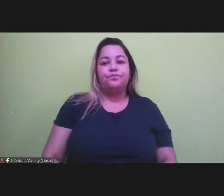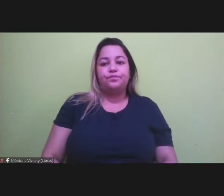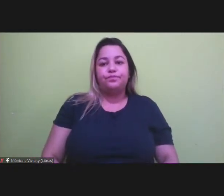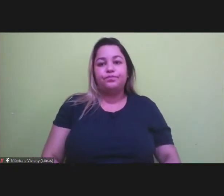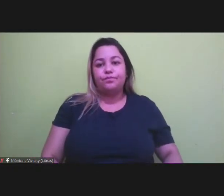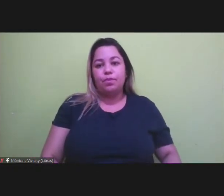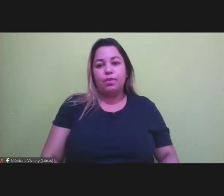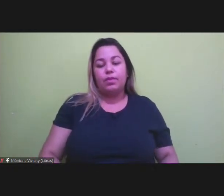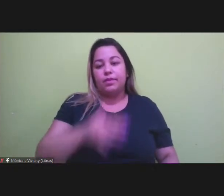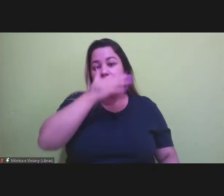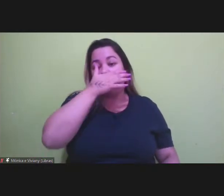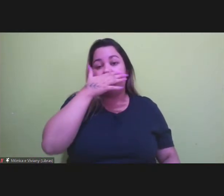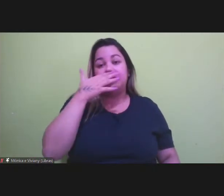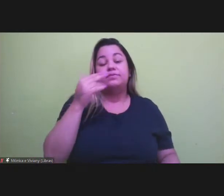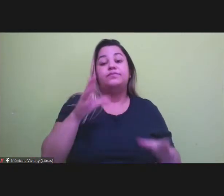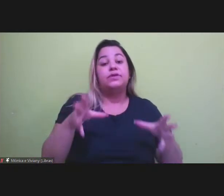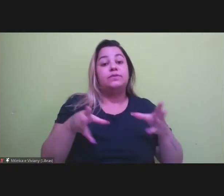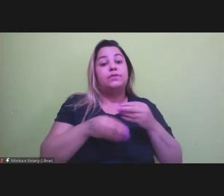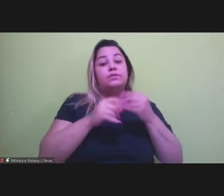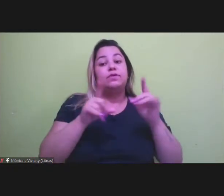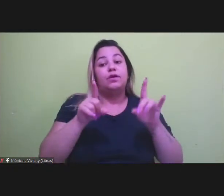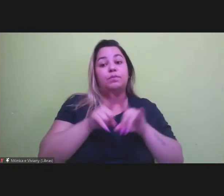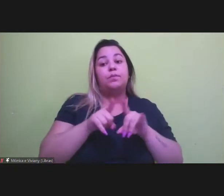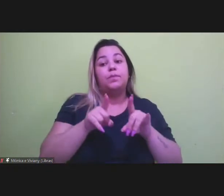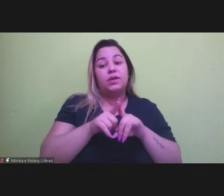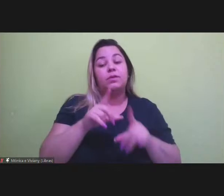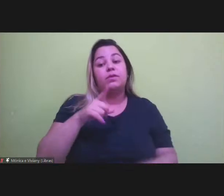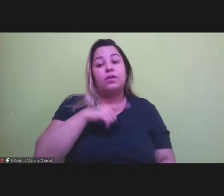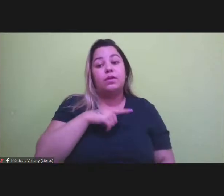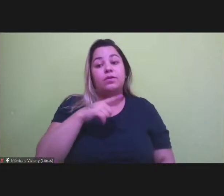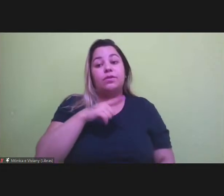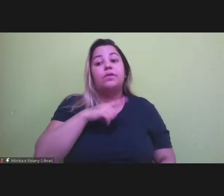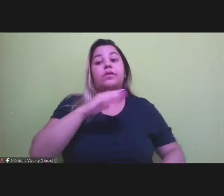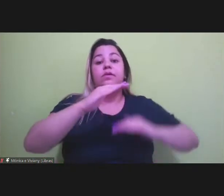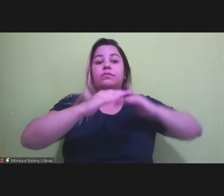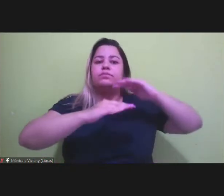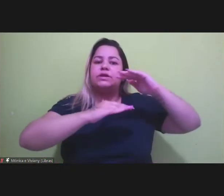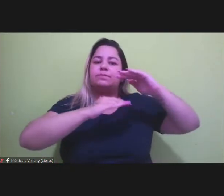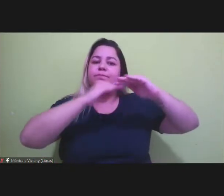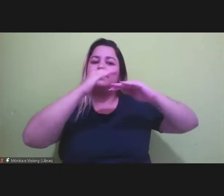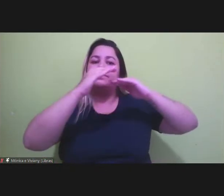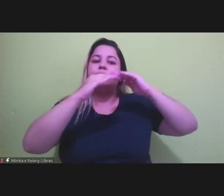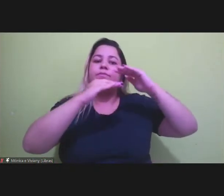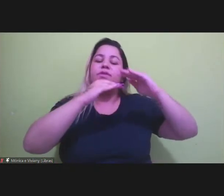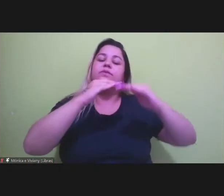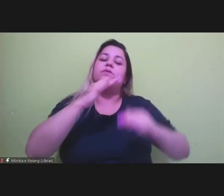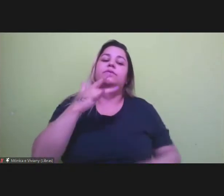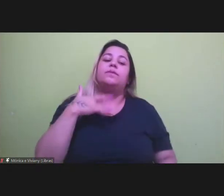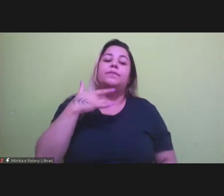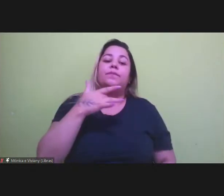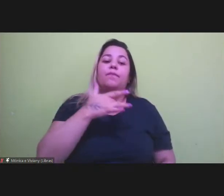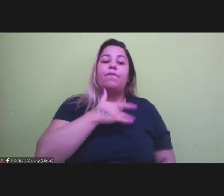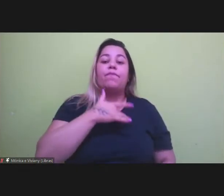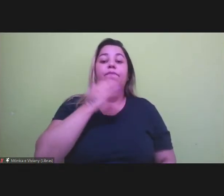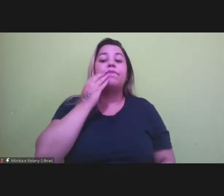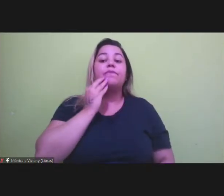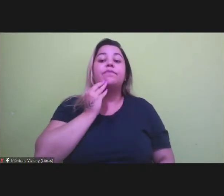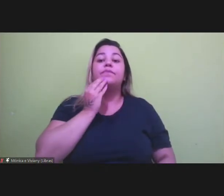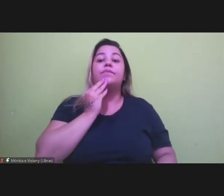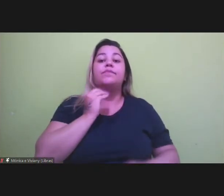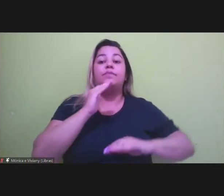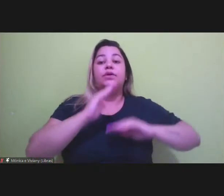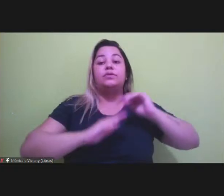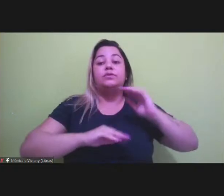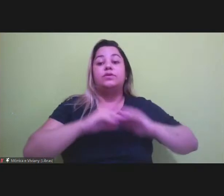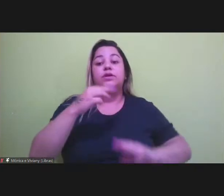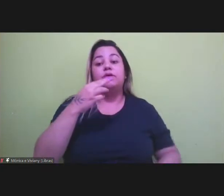I think that it comes to aggregate. We already have an interest growing